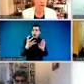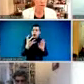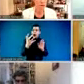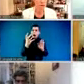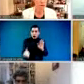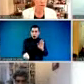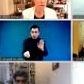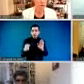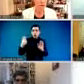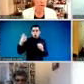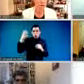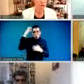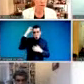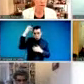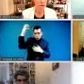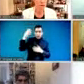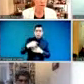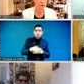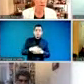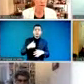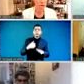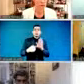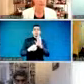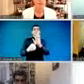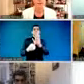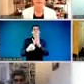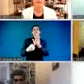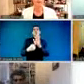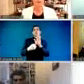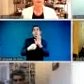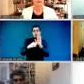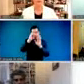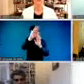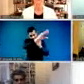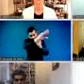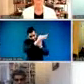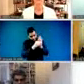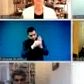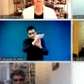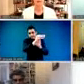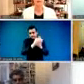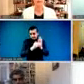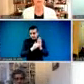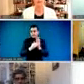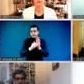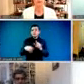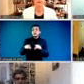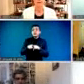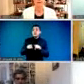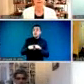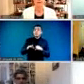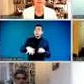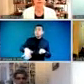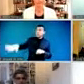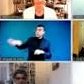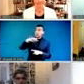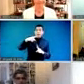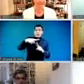their websites, on their social media, on their advertising is also 50/50 and help with that gender equality.